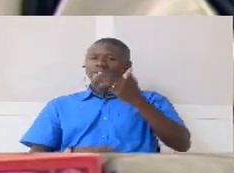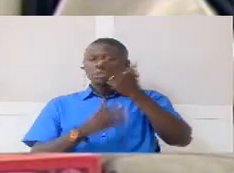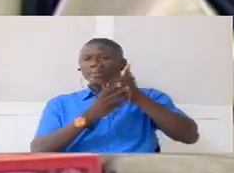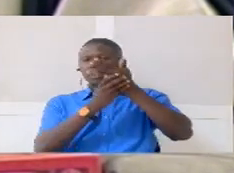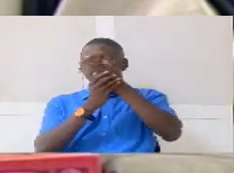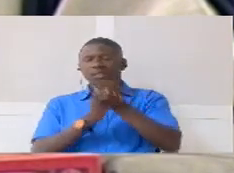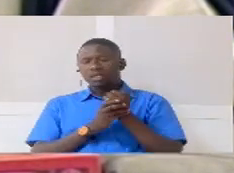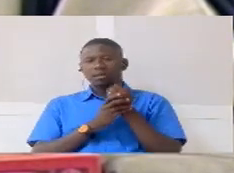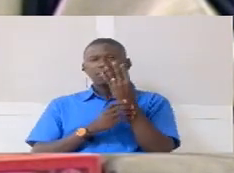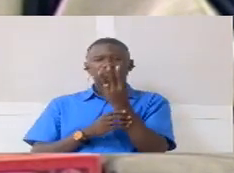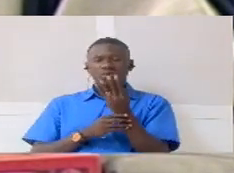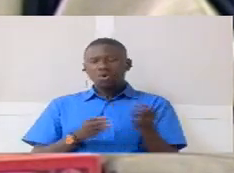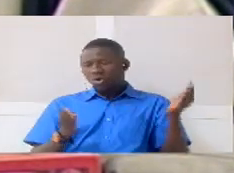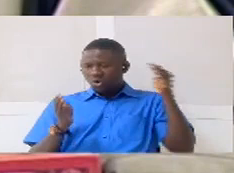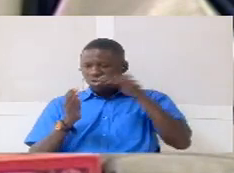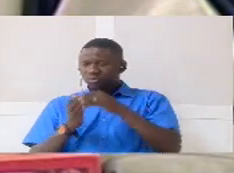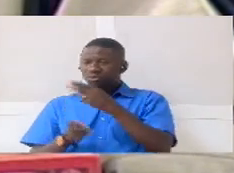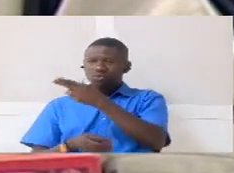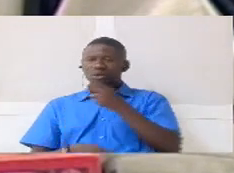ubekono kabo 1994 kana